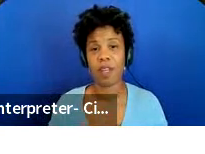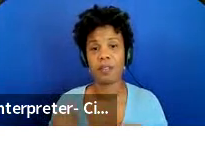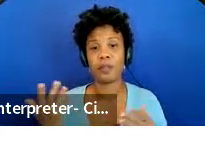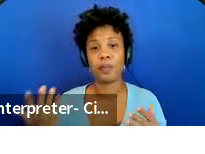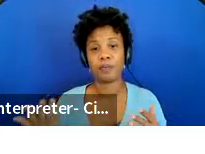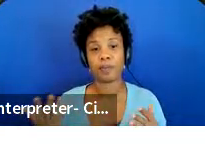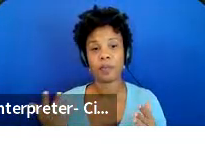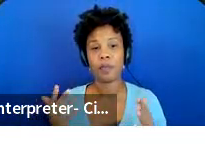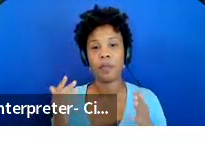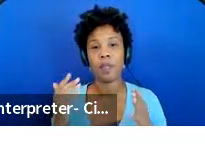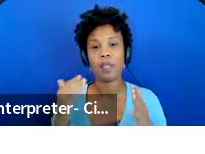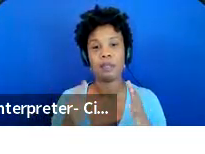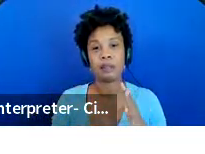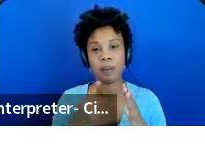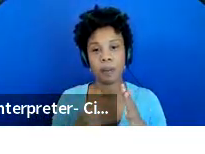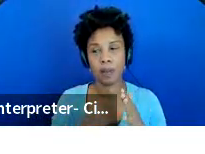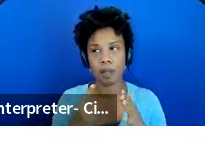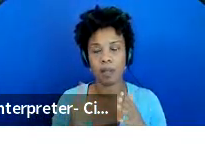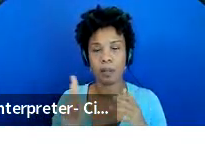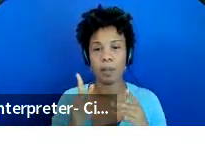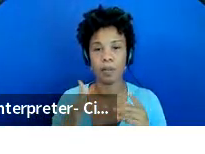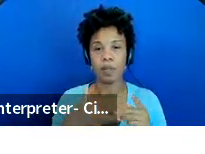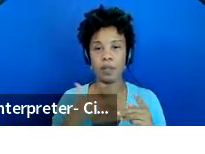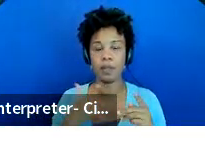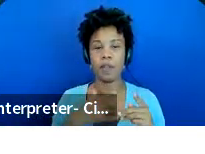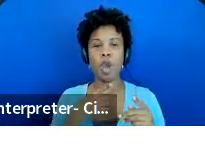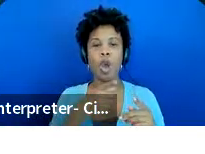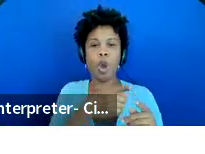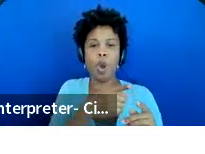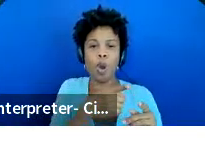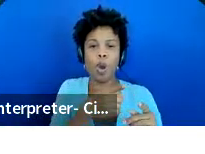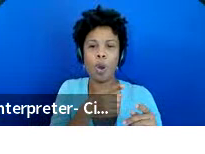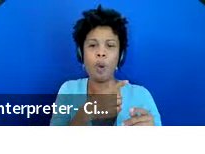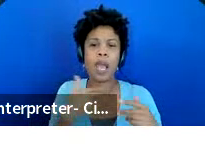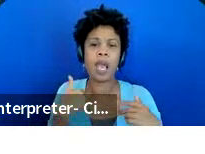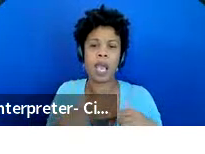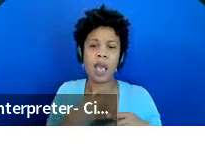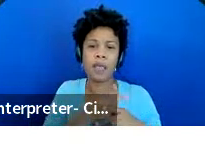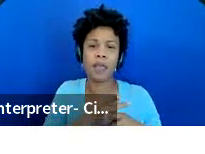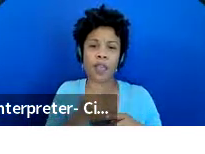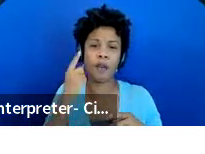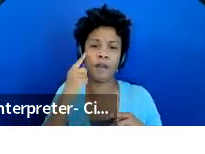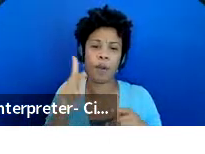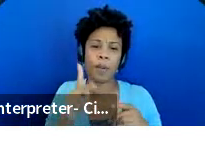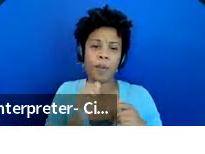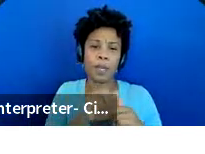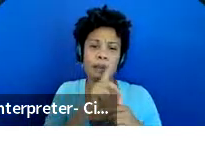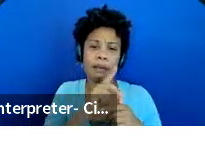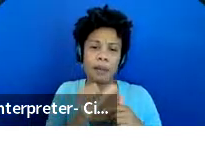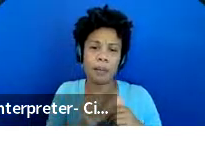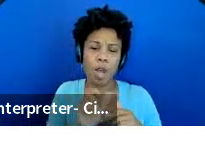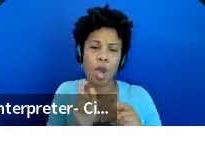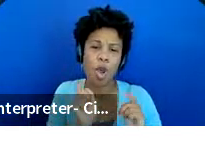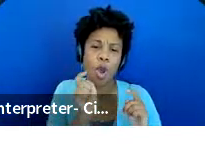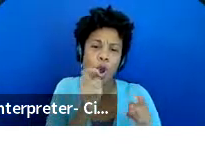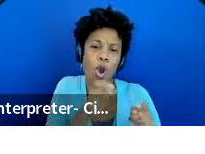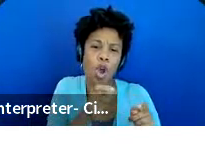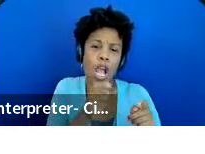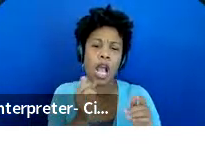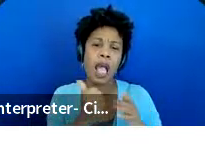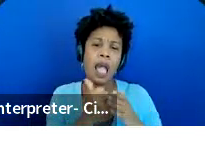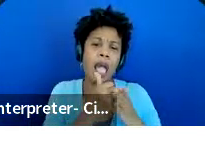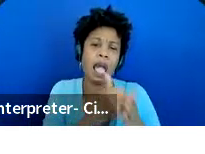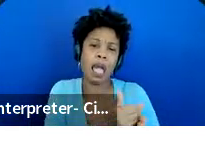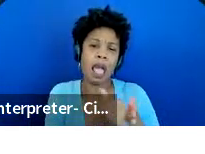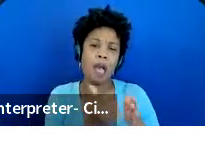welfare provision rather than as a fundamental human right. And again, a shift in perspective is required to ensure